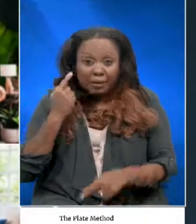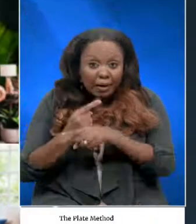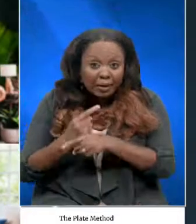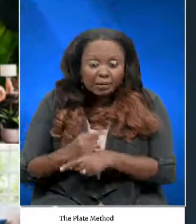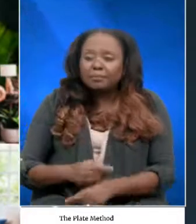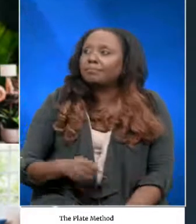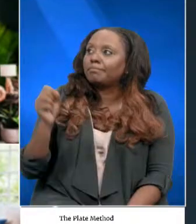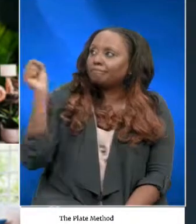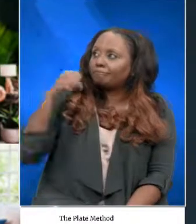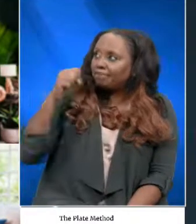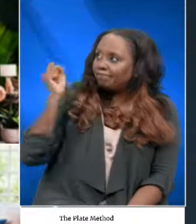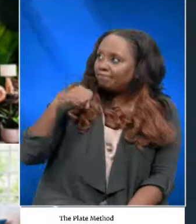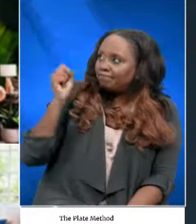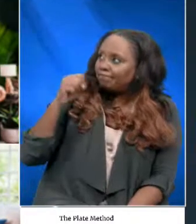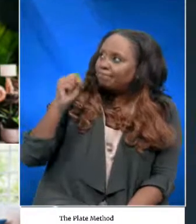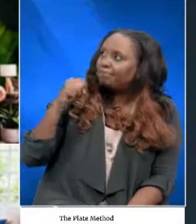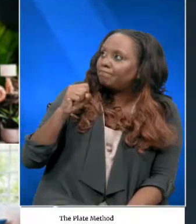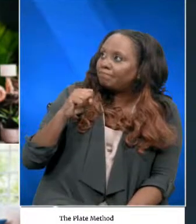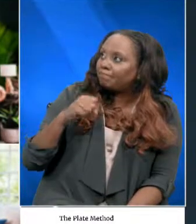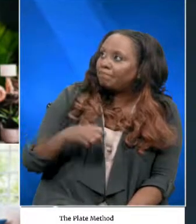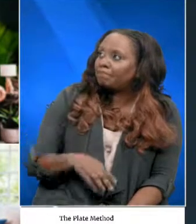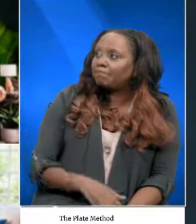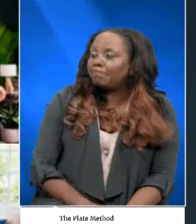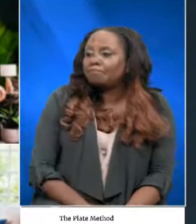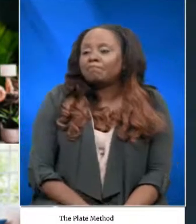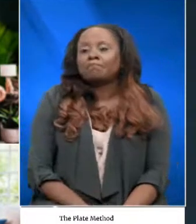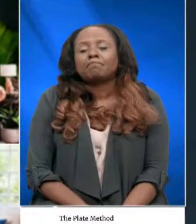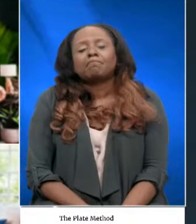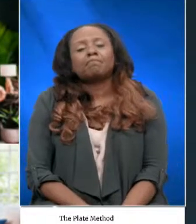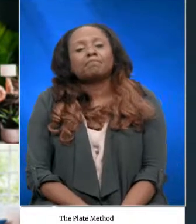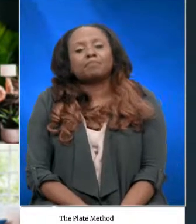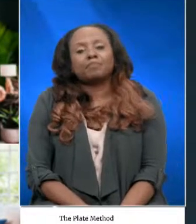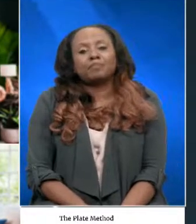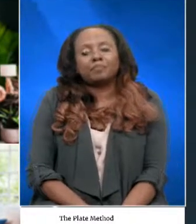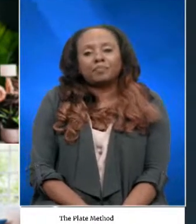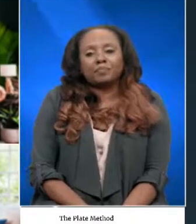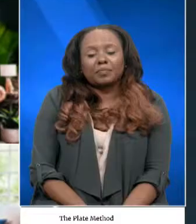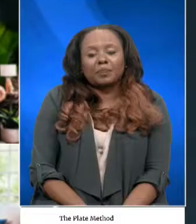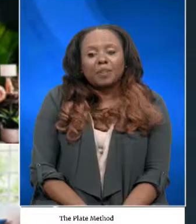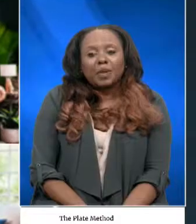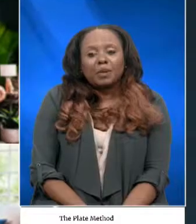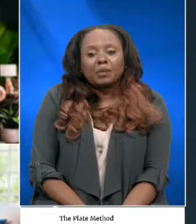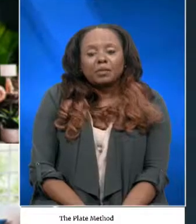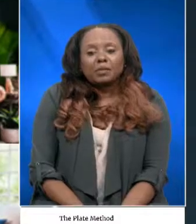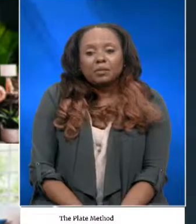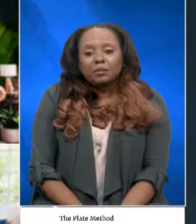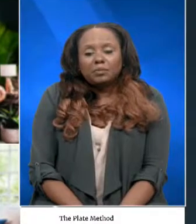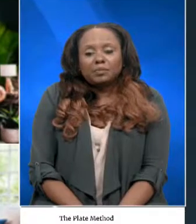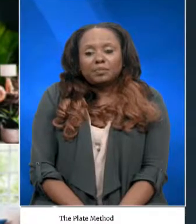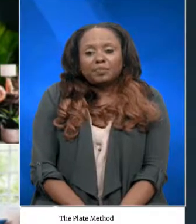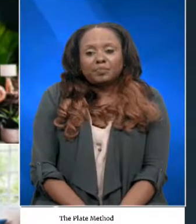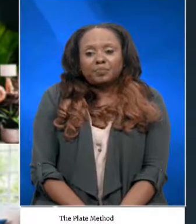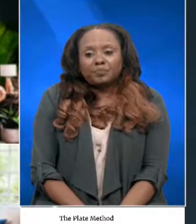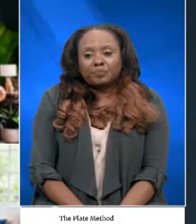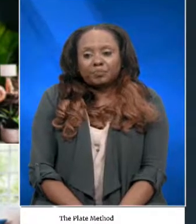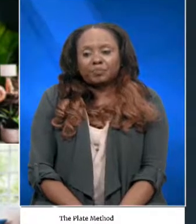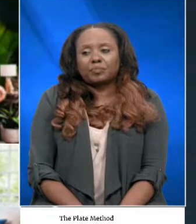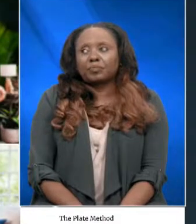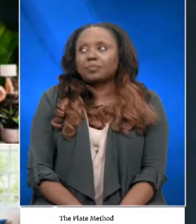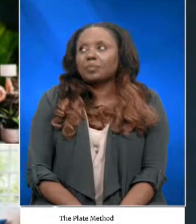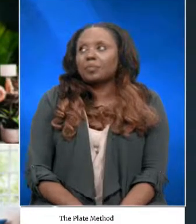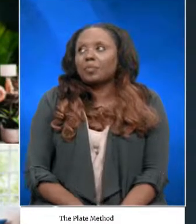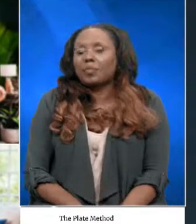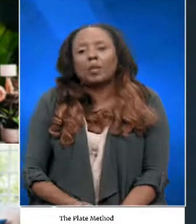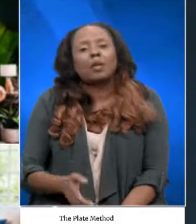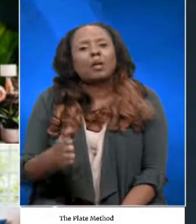Correct. So our challenge comes in that we don't just eat these things once a week or once in a